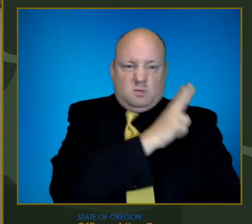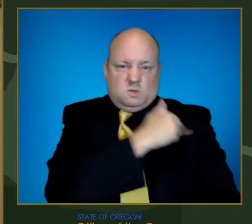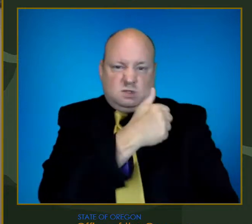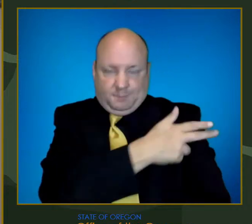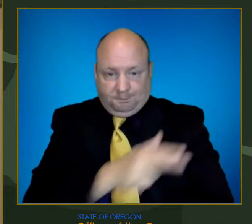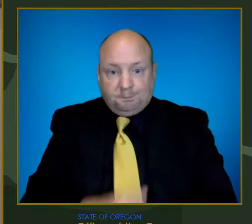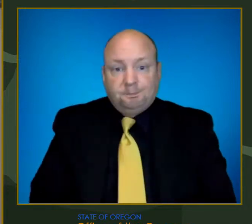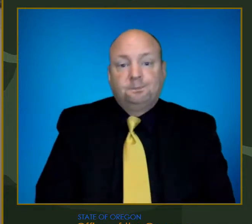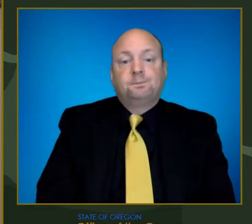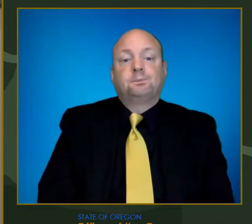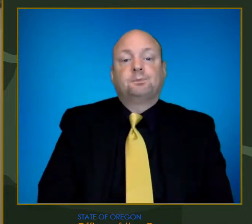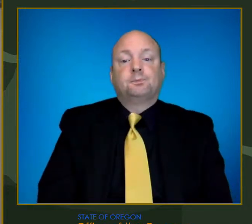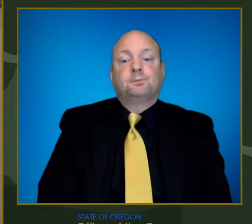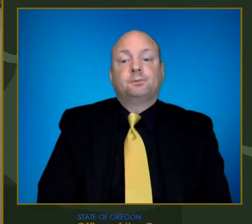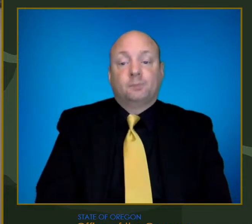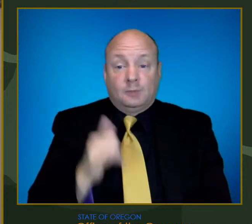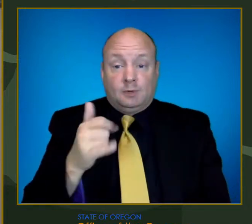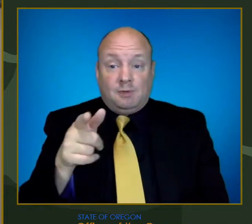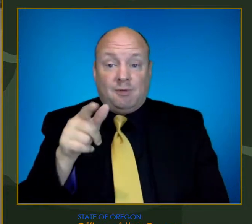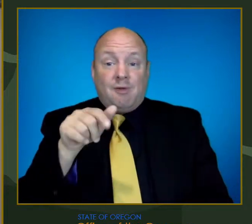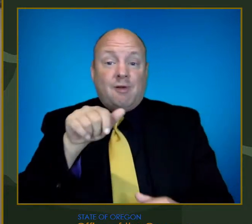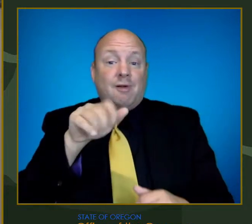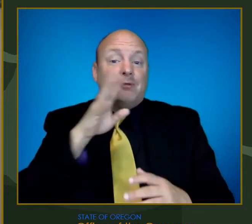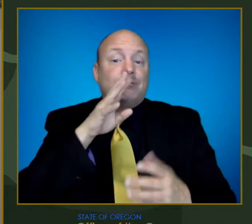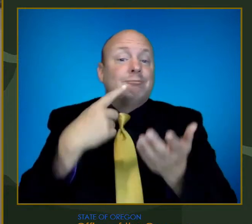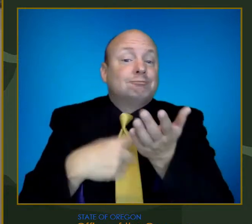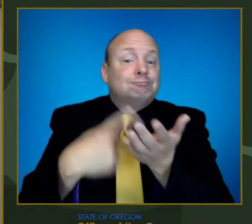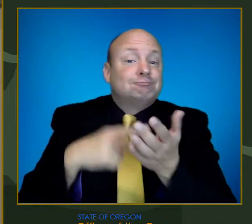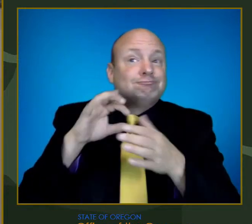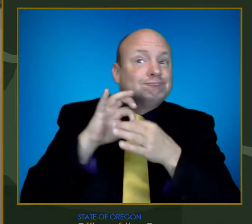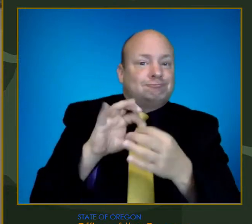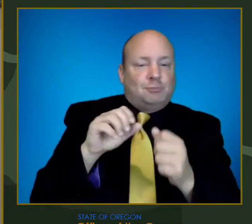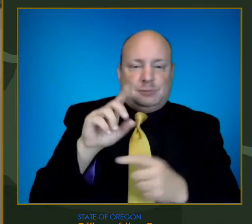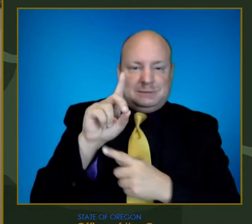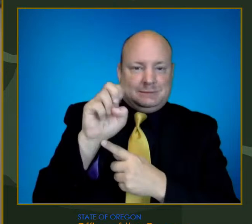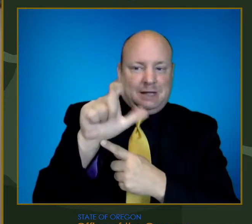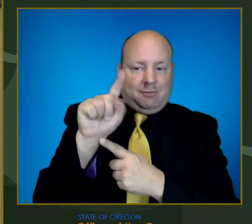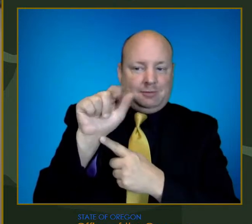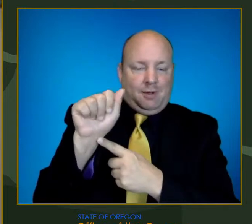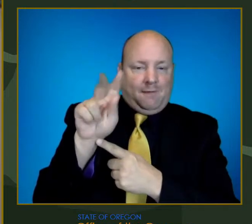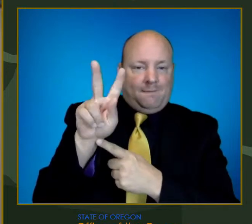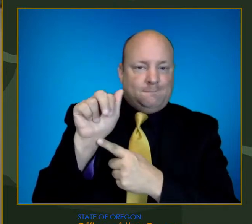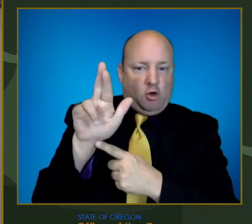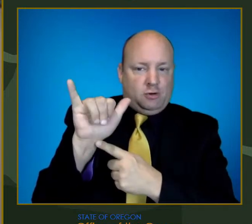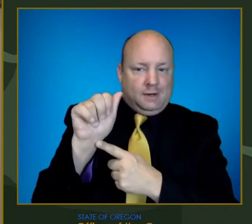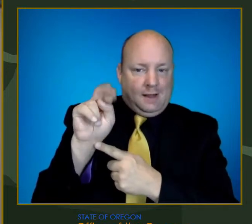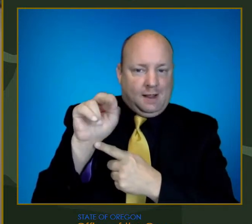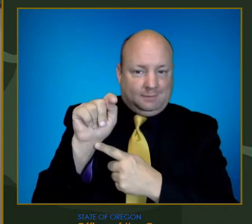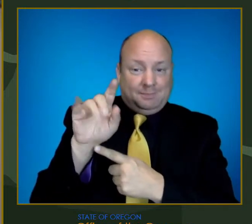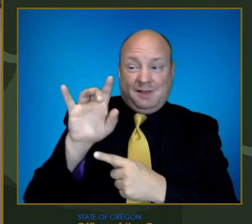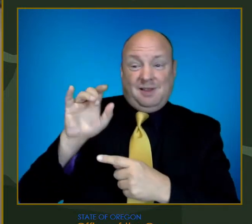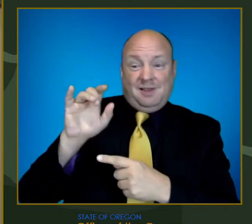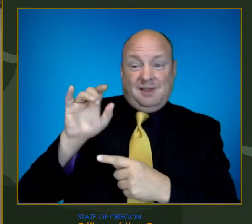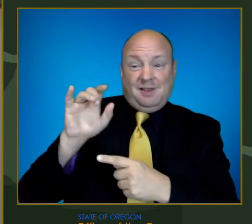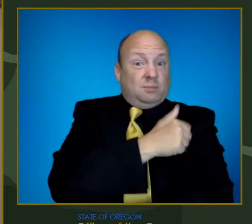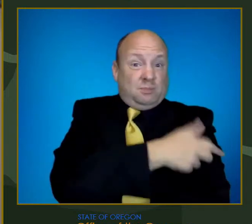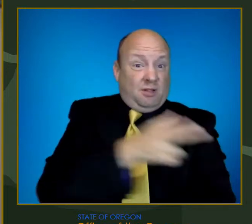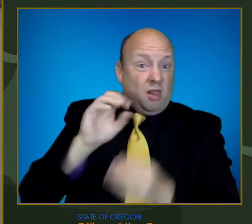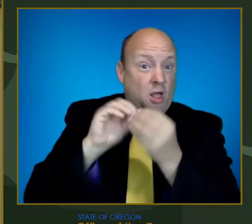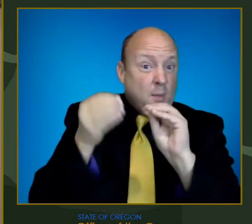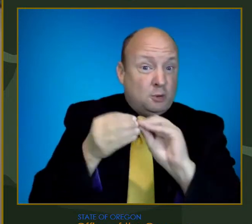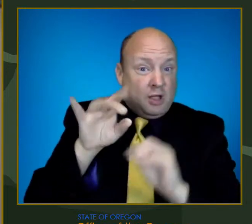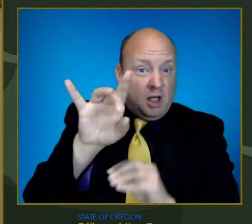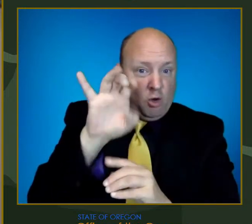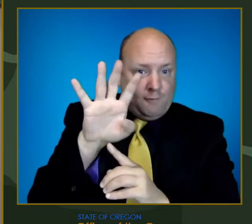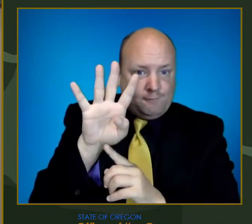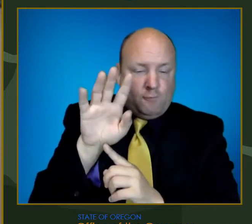for COVID-19 and 226 Oregonians in our ICUs. Our hospital and ICU beds